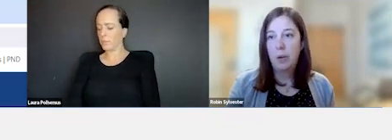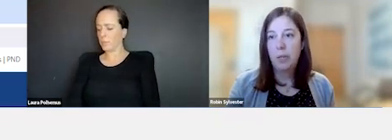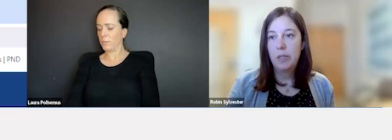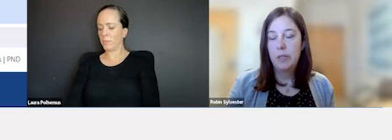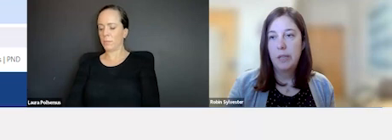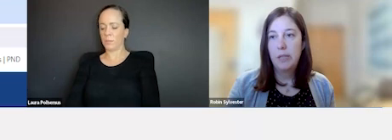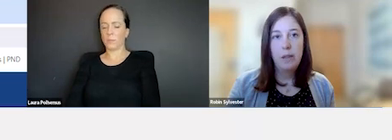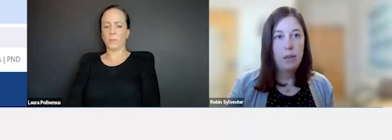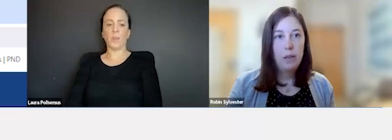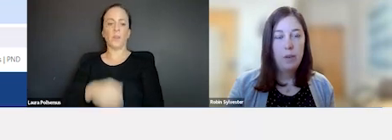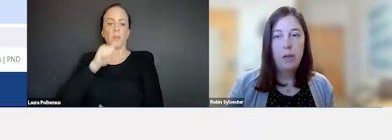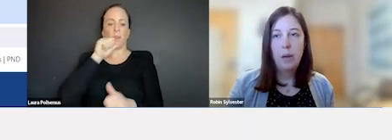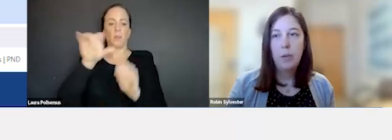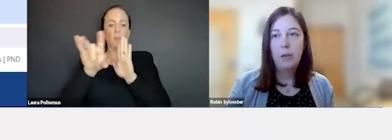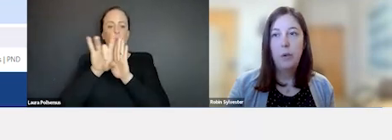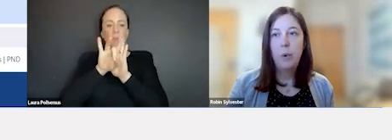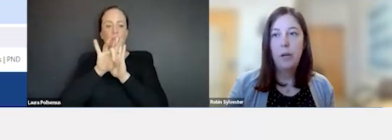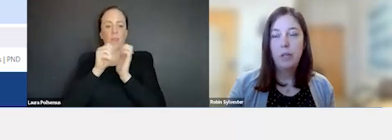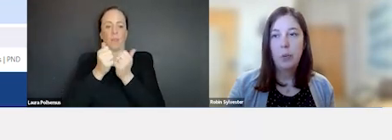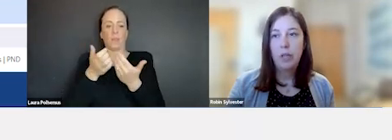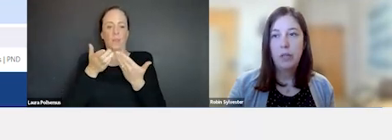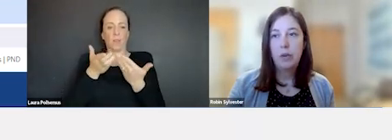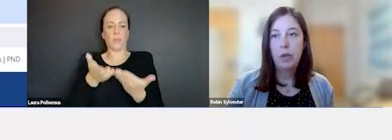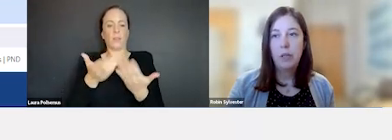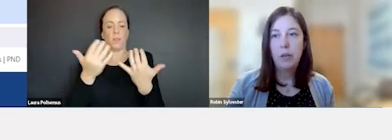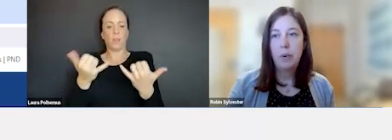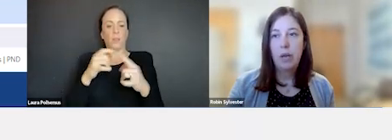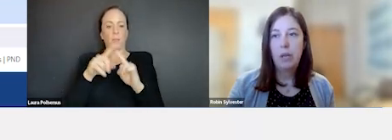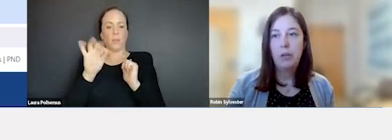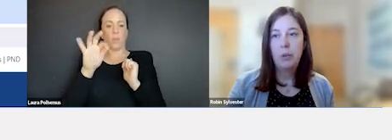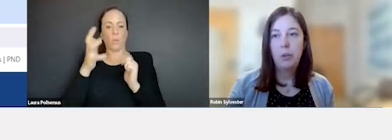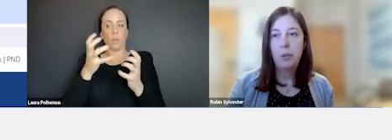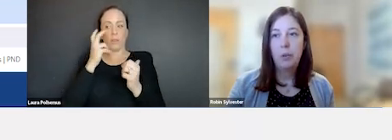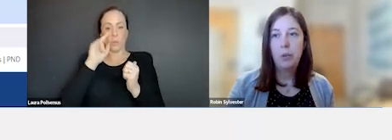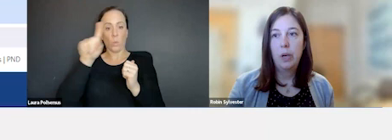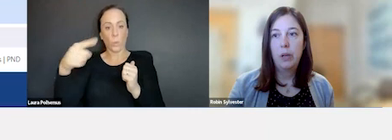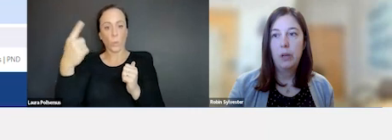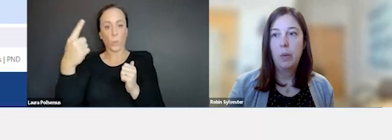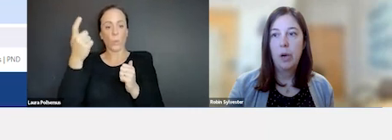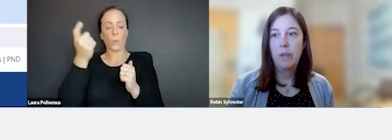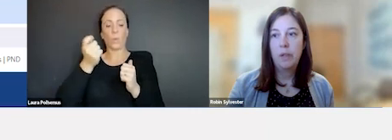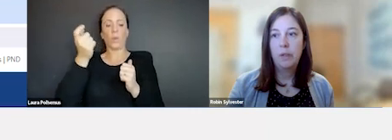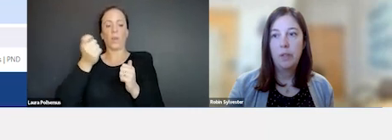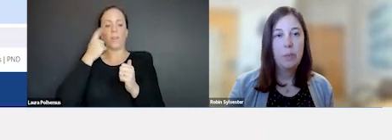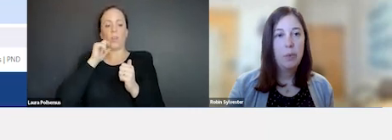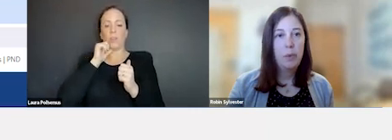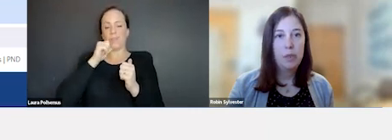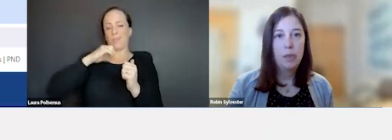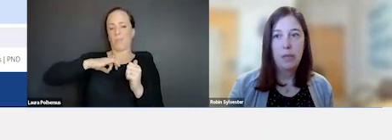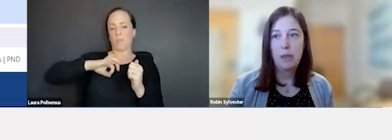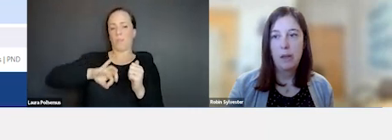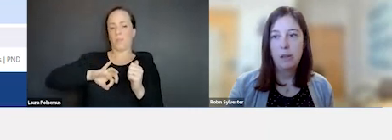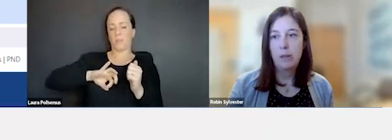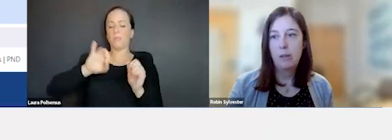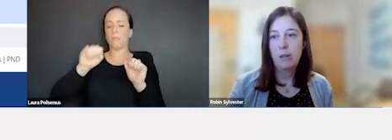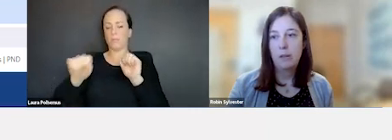I'm not going to select anything here right now, but if you want to only see the grants that were made to nonprofits, for example, you could